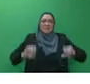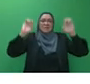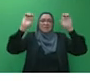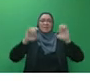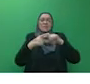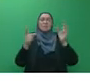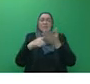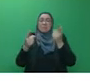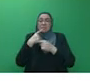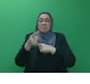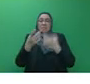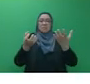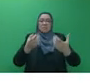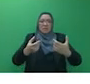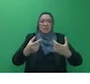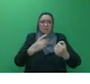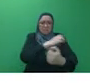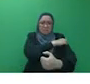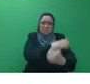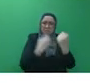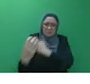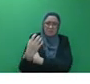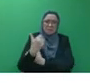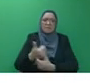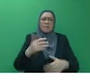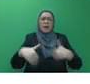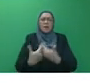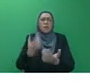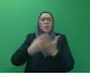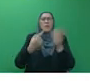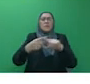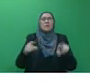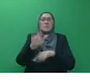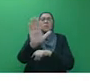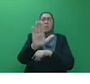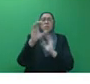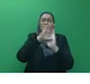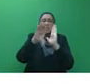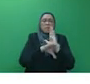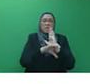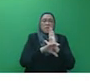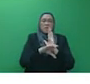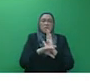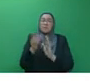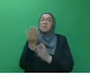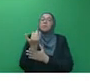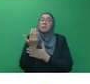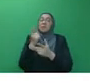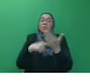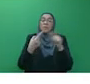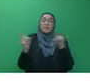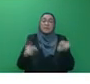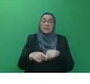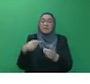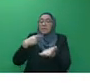abs bingjun would say so what's different from your course what's different from your course from like what's available for free on youtube